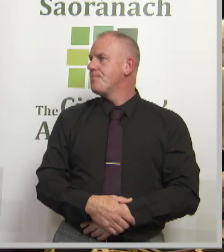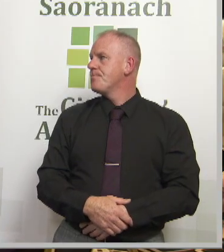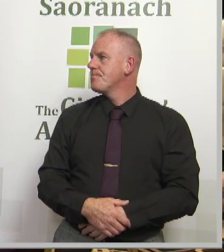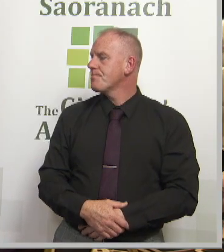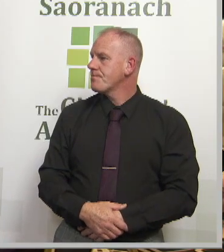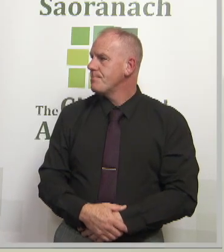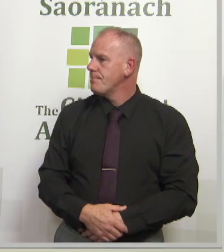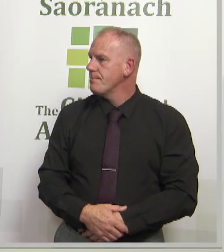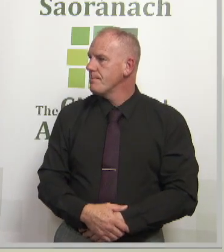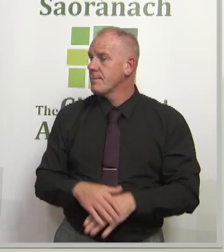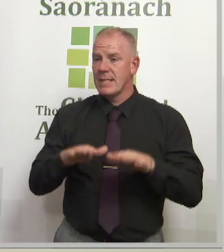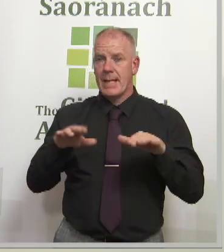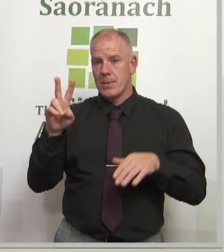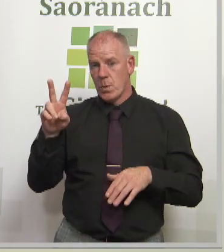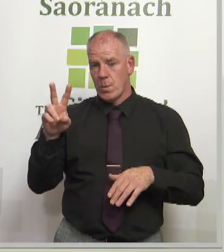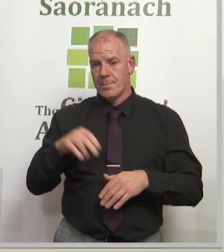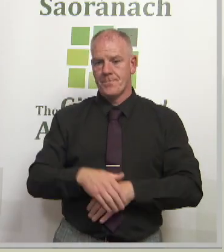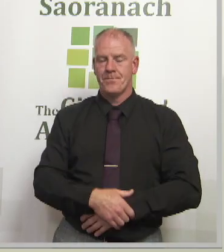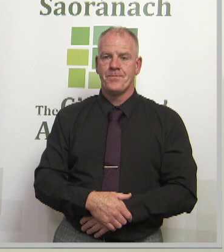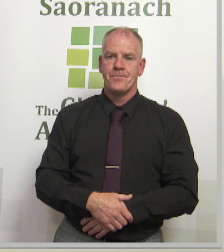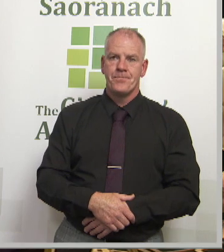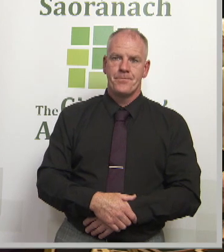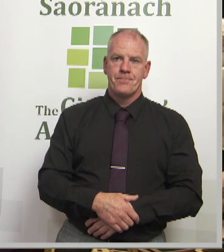for the question. Table 2.